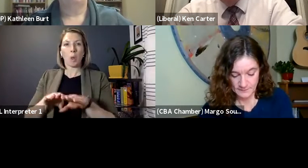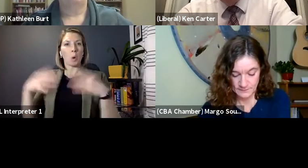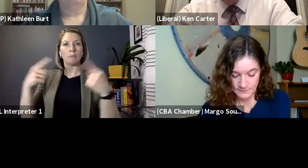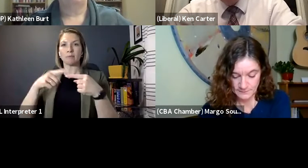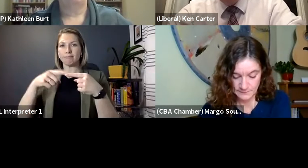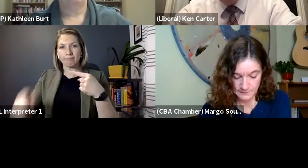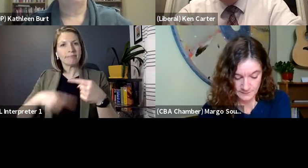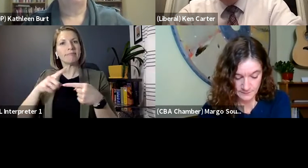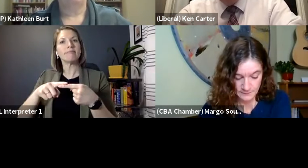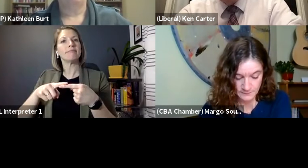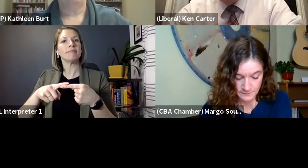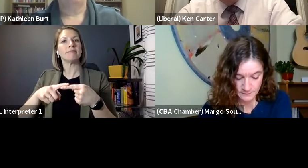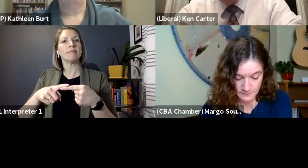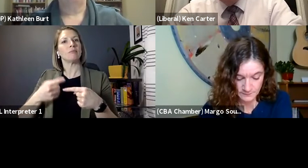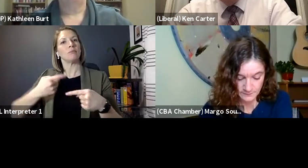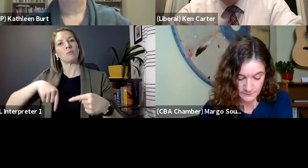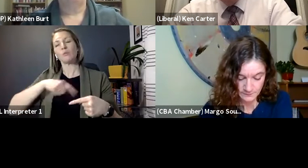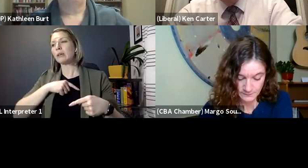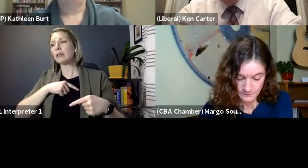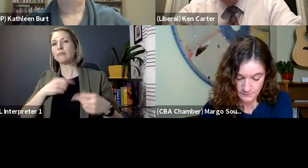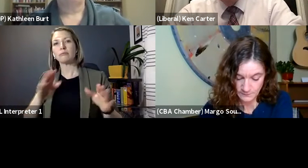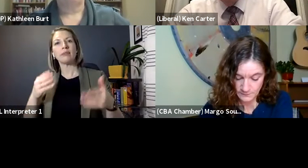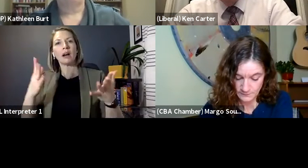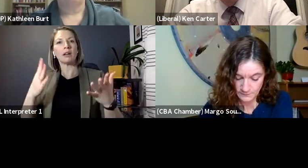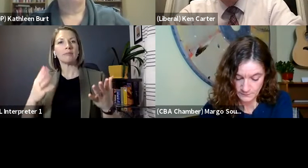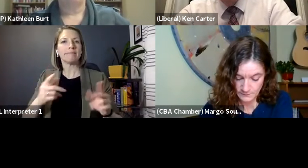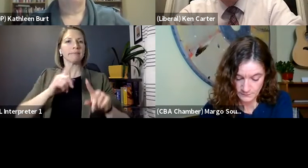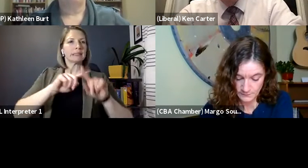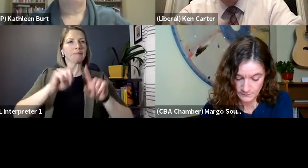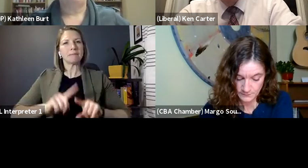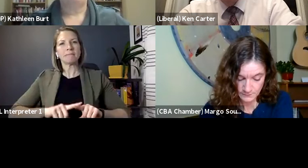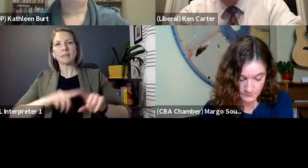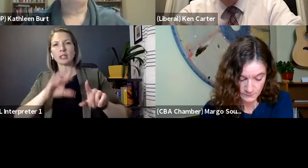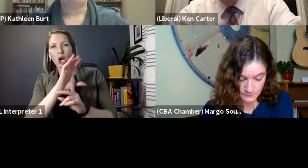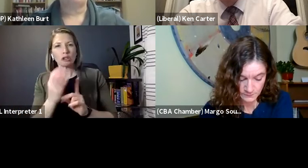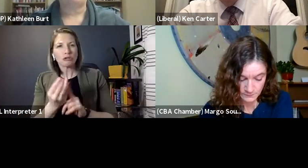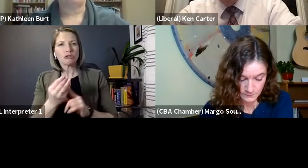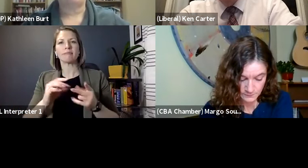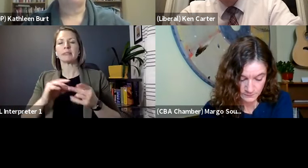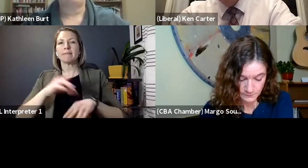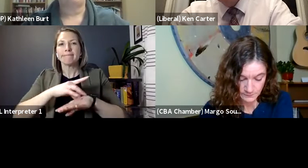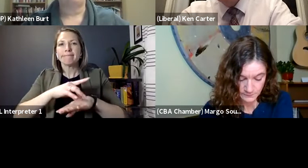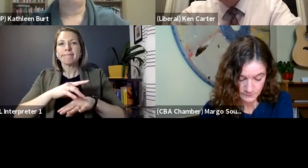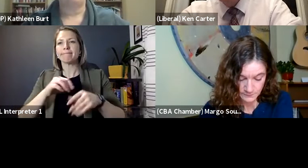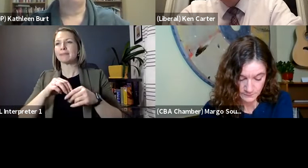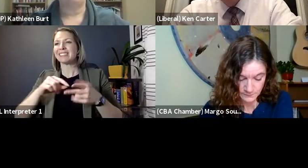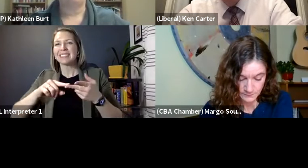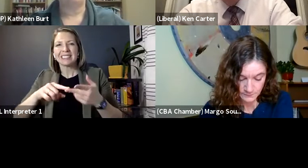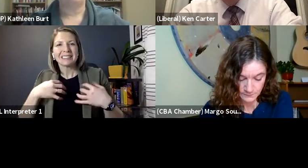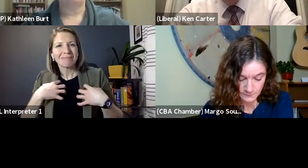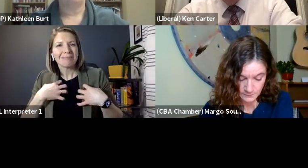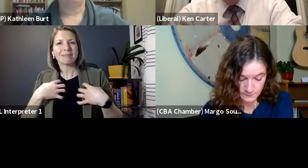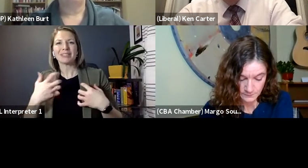center for discovery. We are offering exhibits that describe the culture, geology, paleontology, and